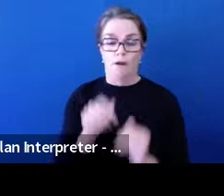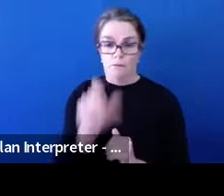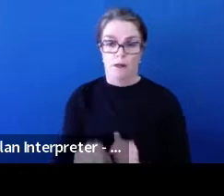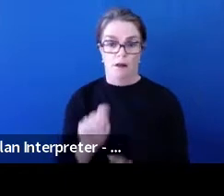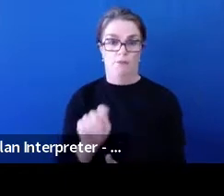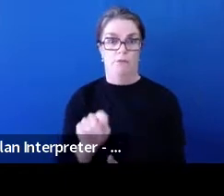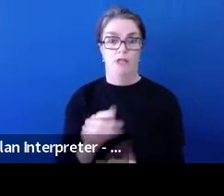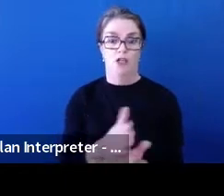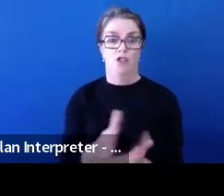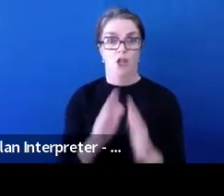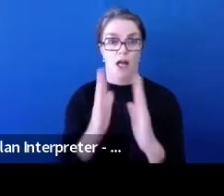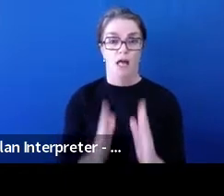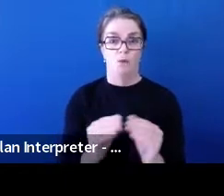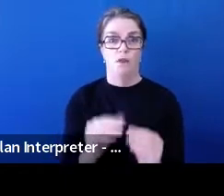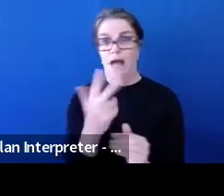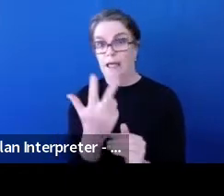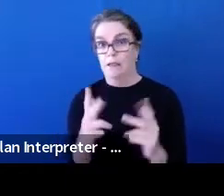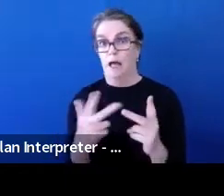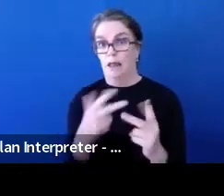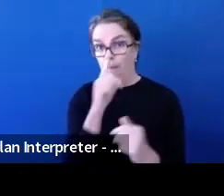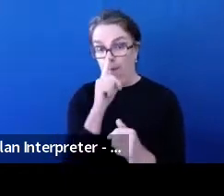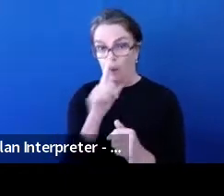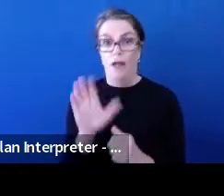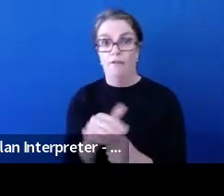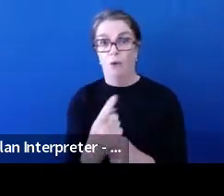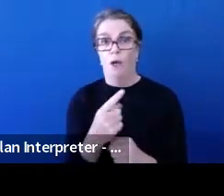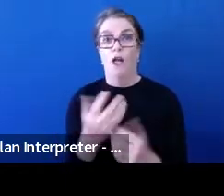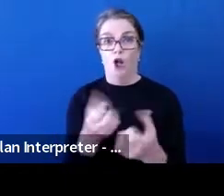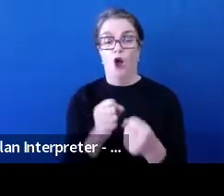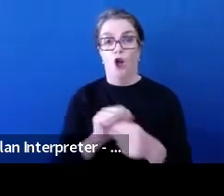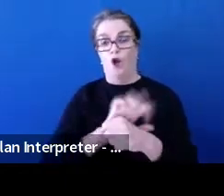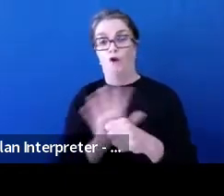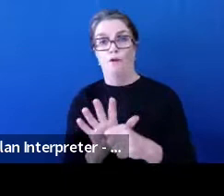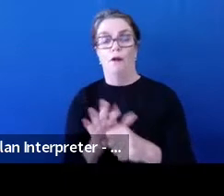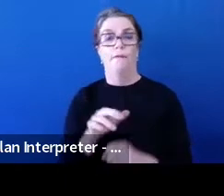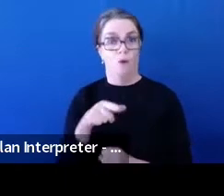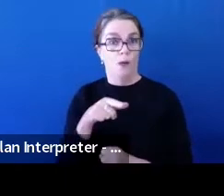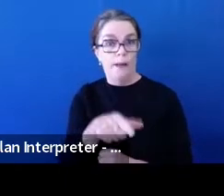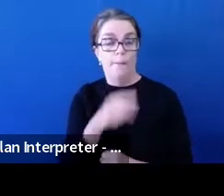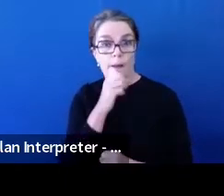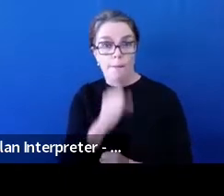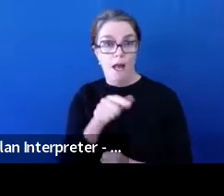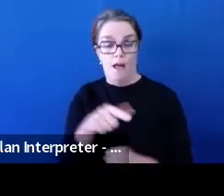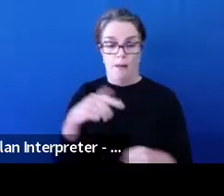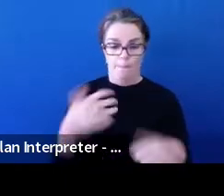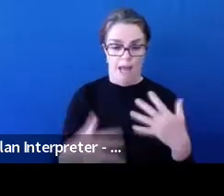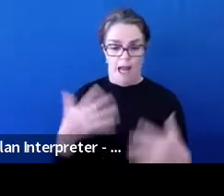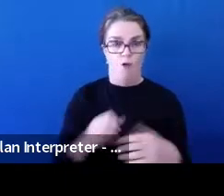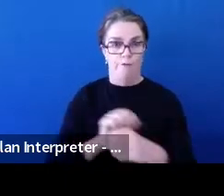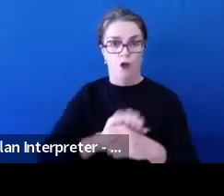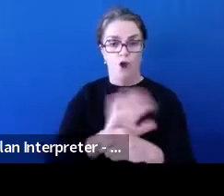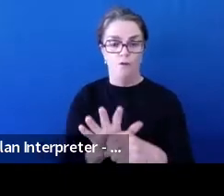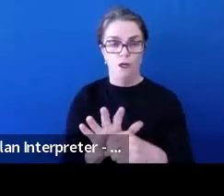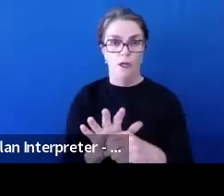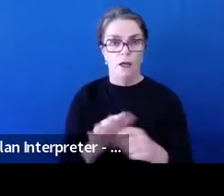people. Had they all contracted COVID? For him, the pain of COVID was something that brought